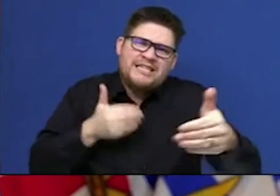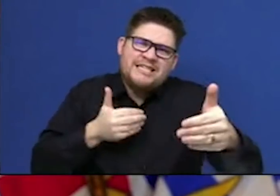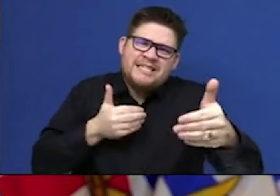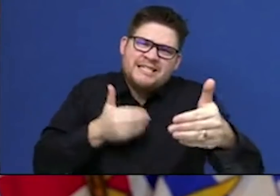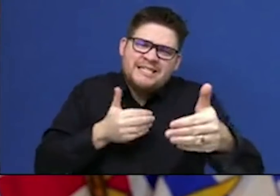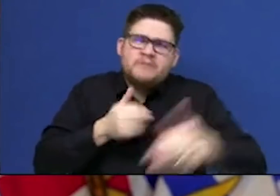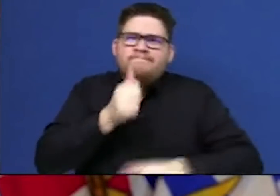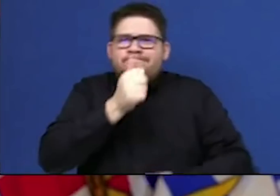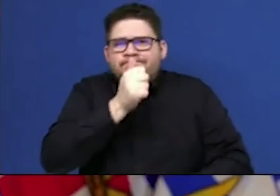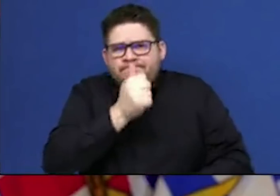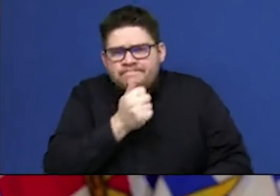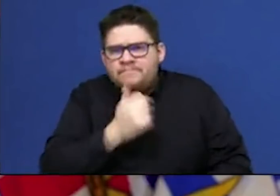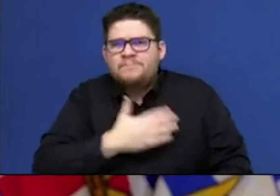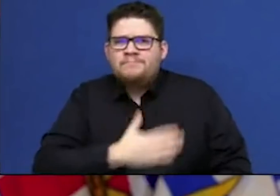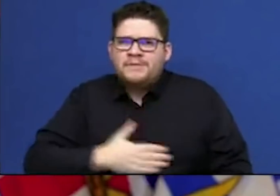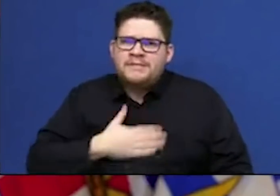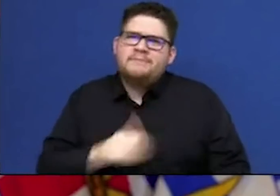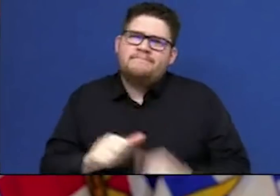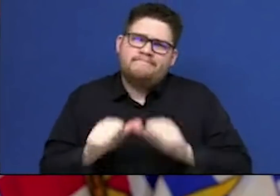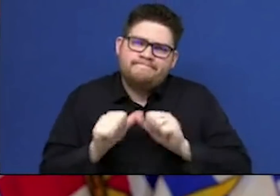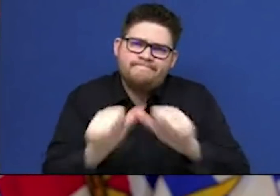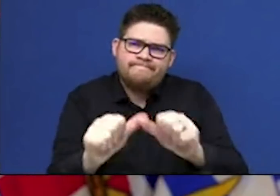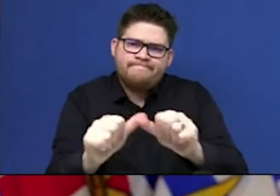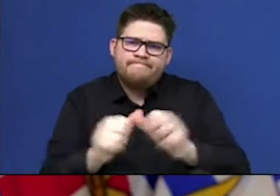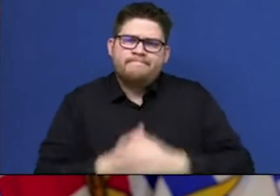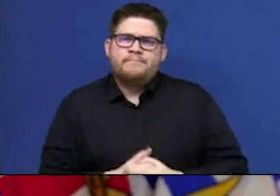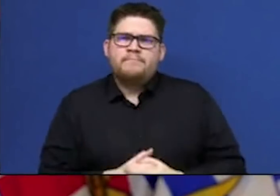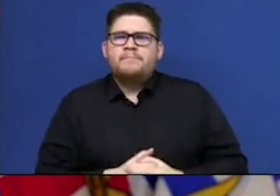to be kind to each other, to stay